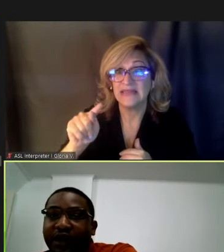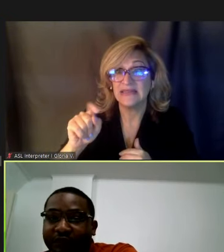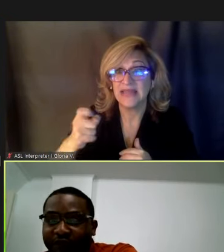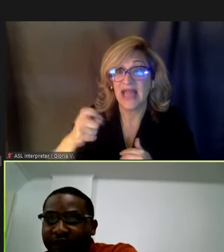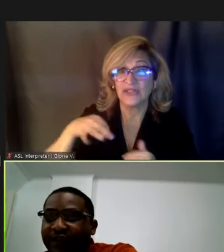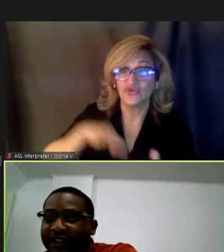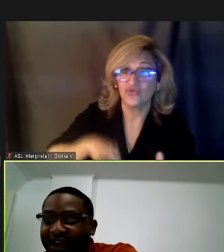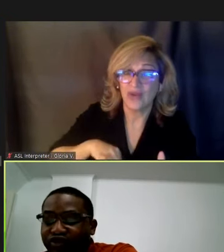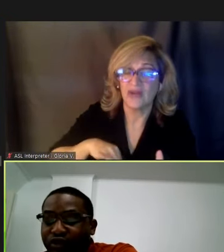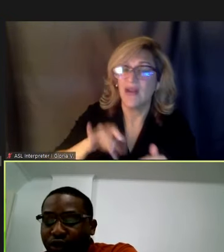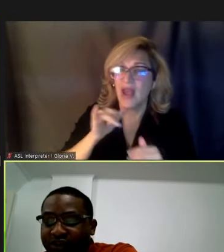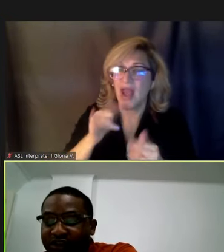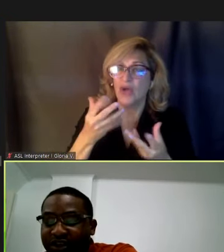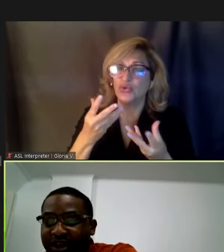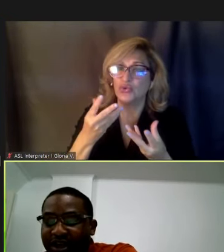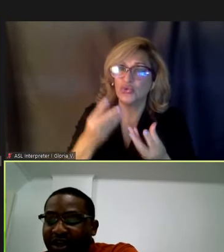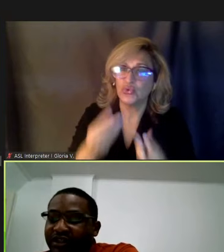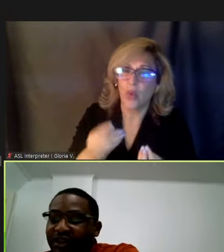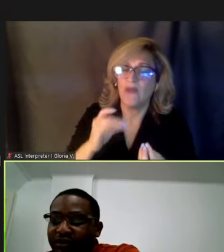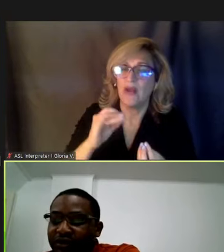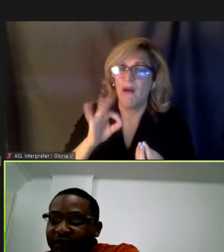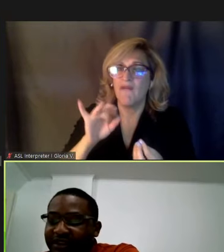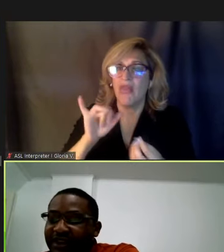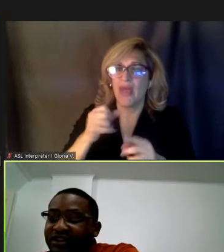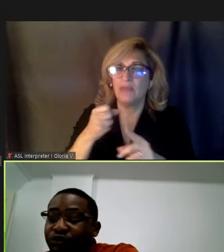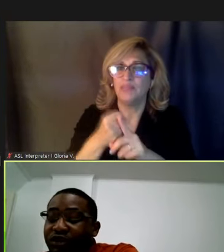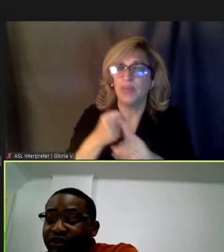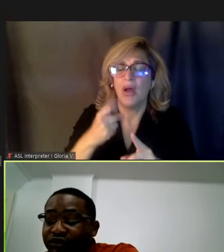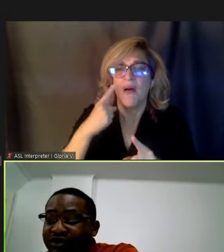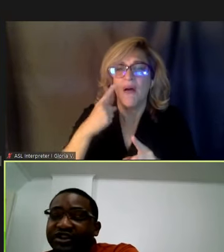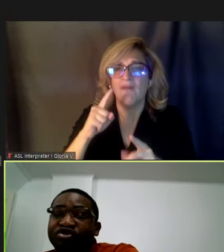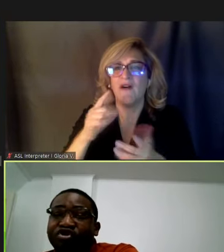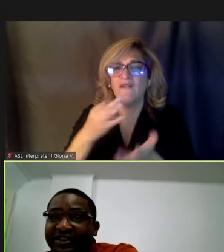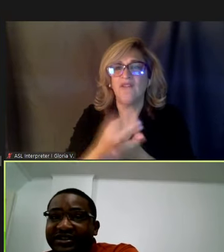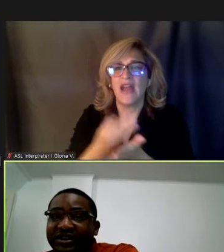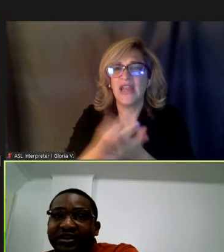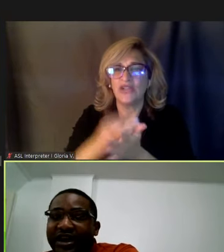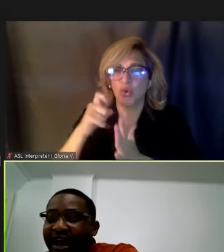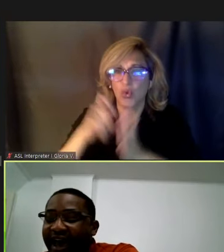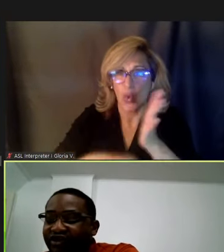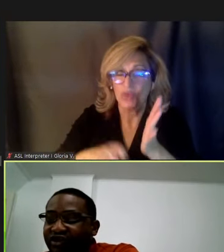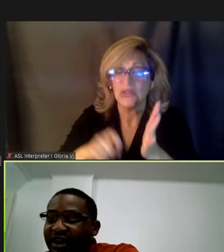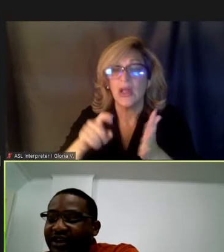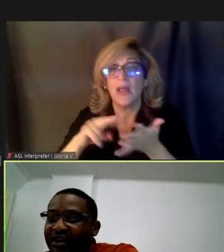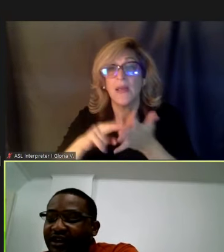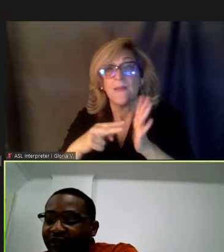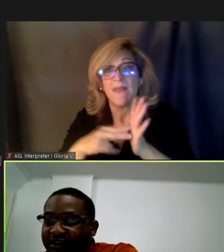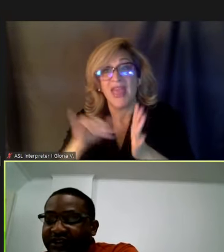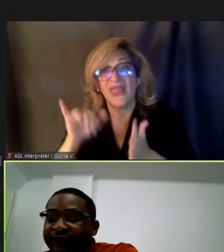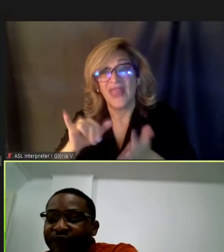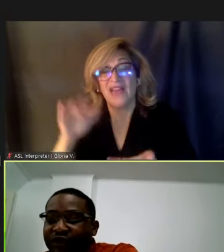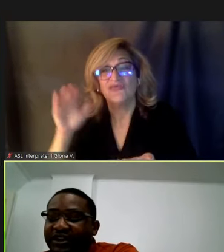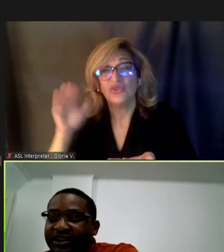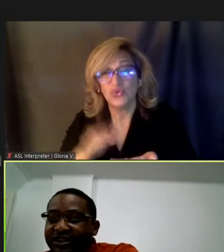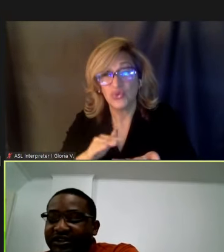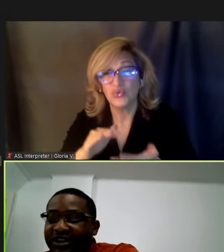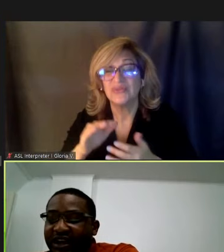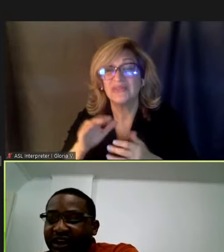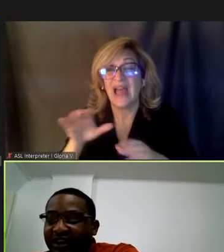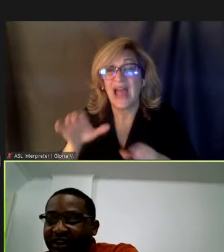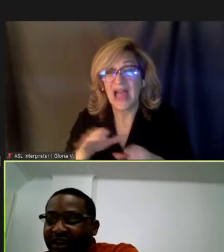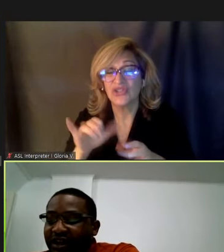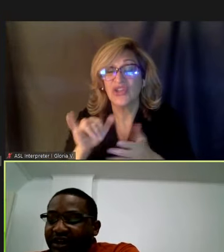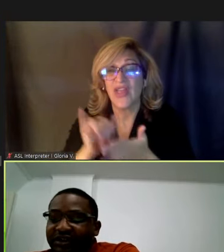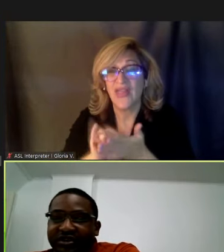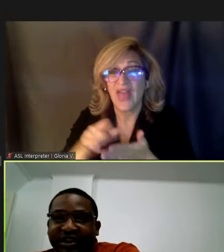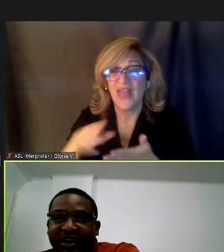of upfront financial costs. Another effect that this will induce is drastic action that residents feel that they need to